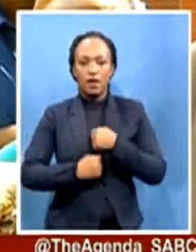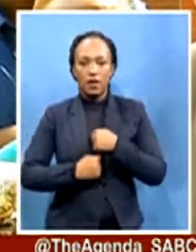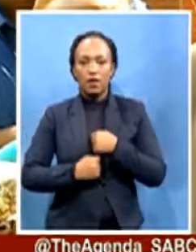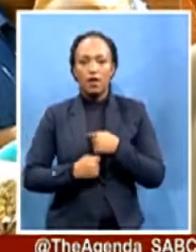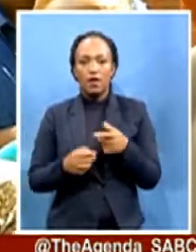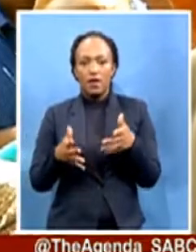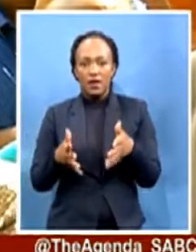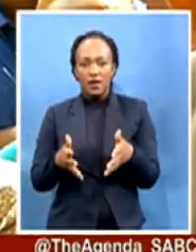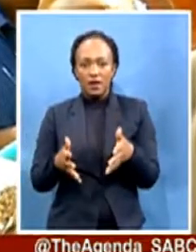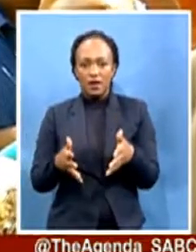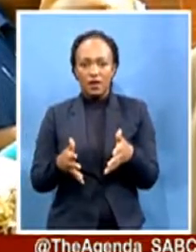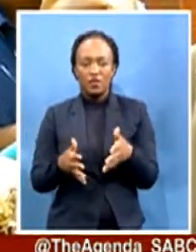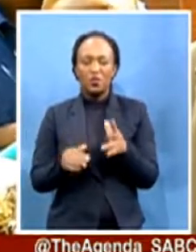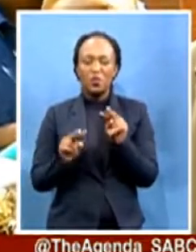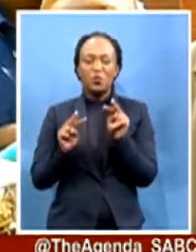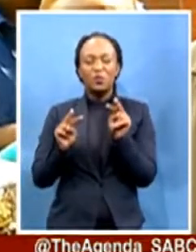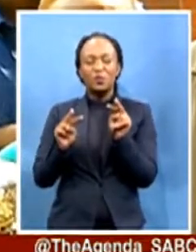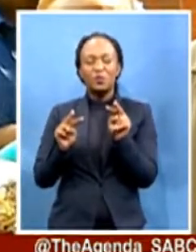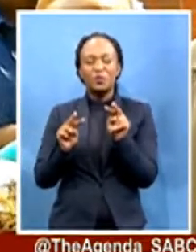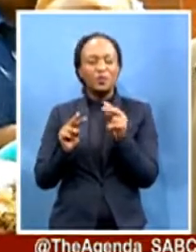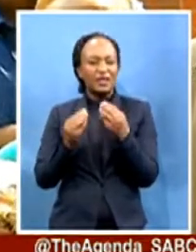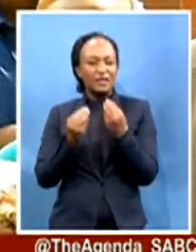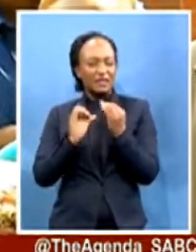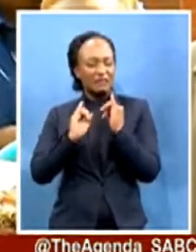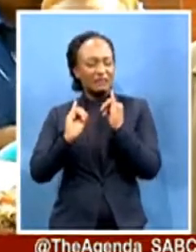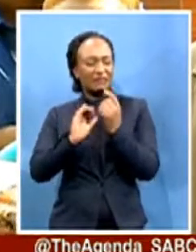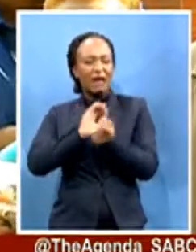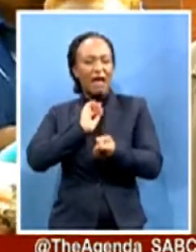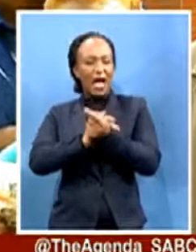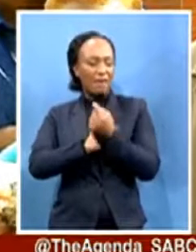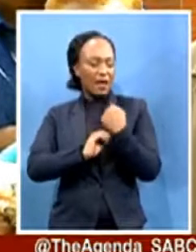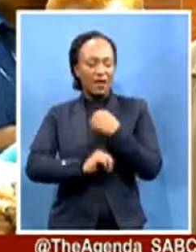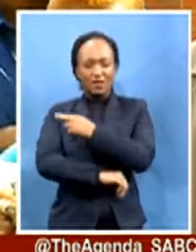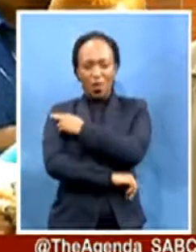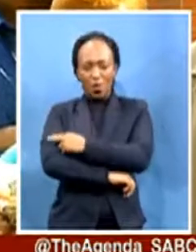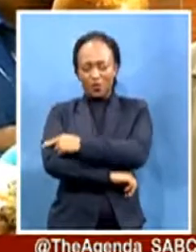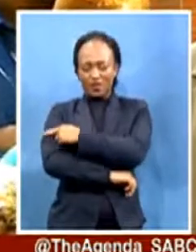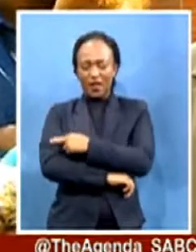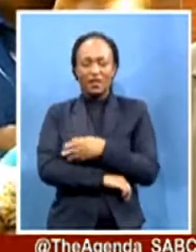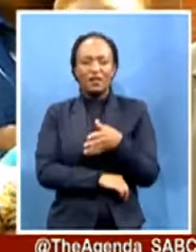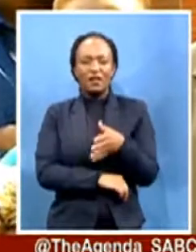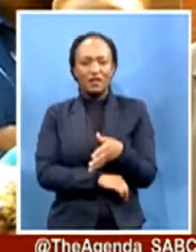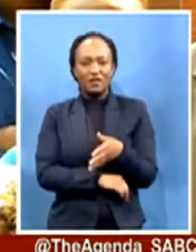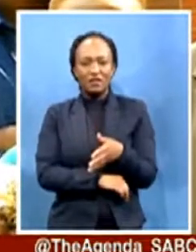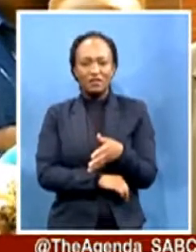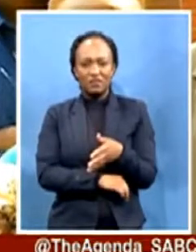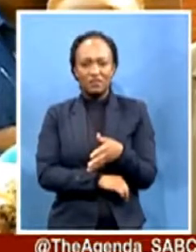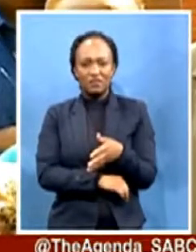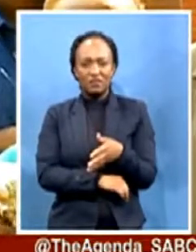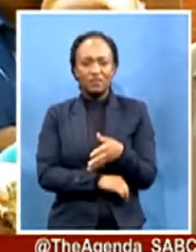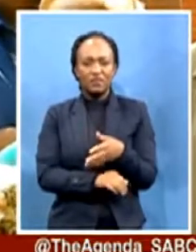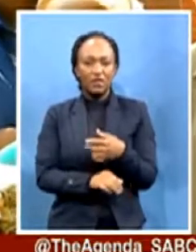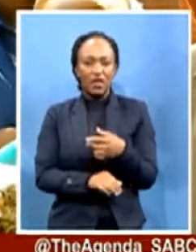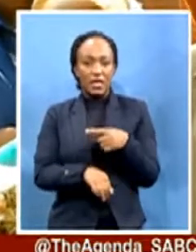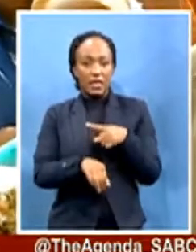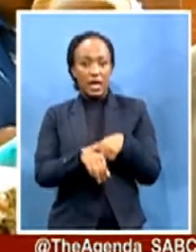happened in this particular hospital. When I was informed about this,